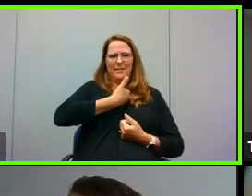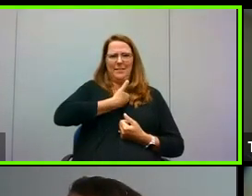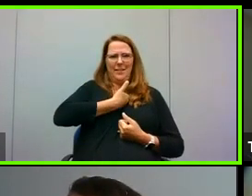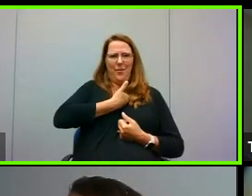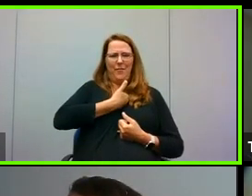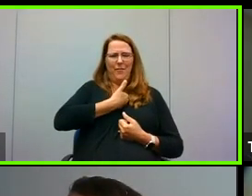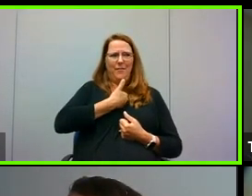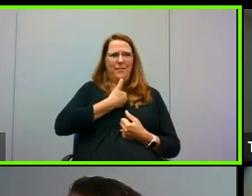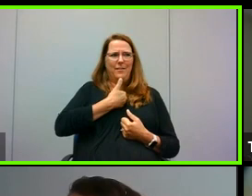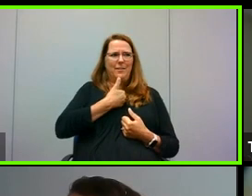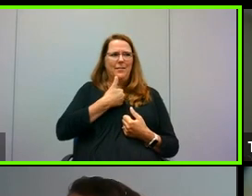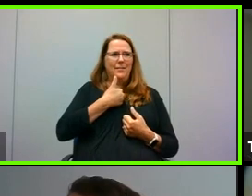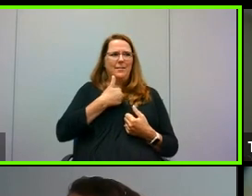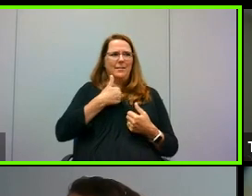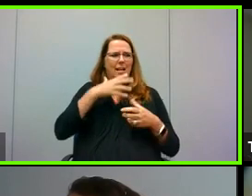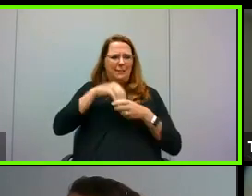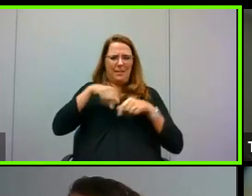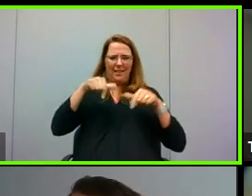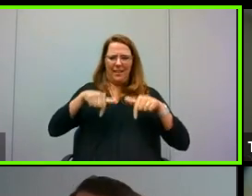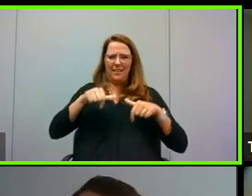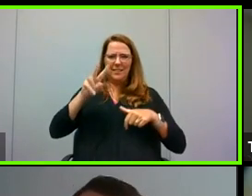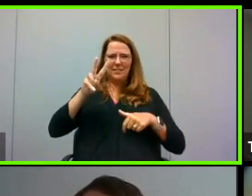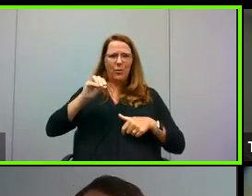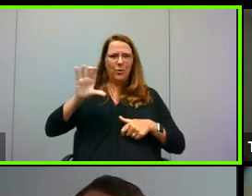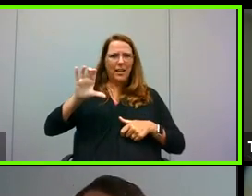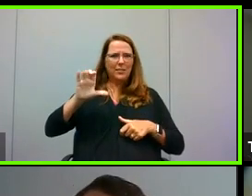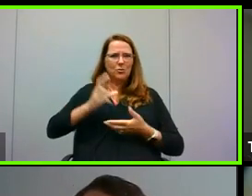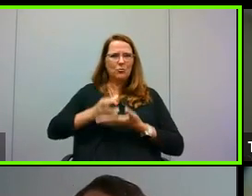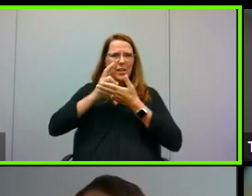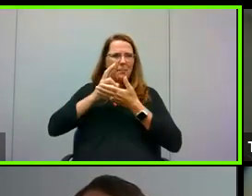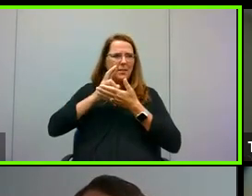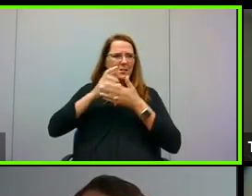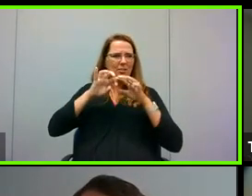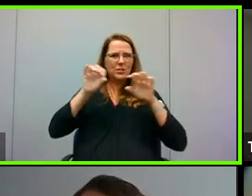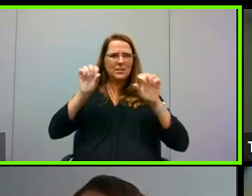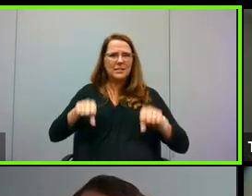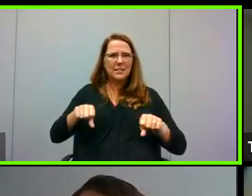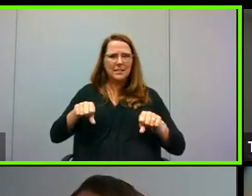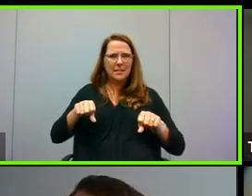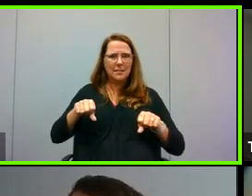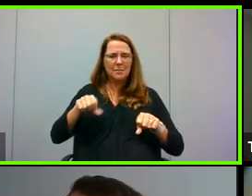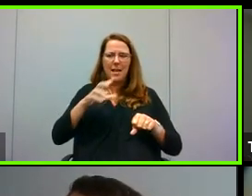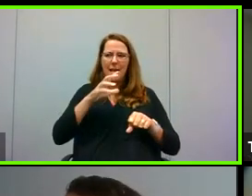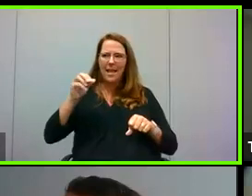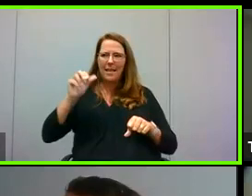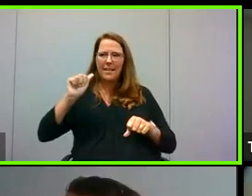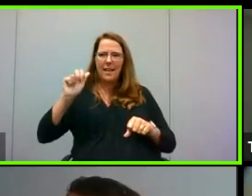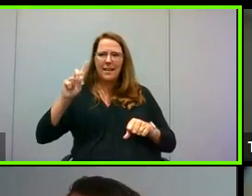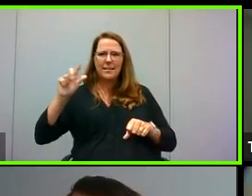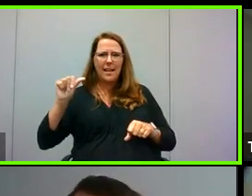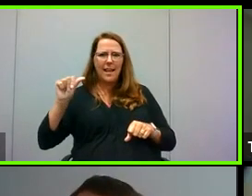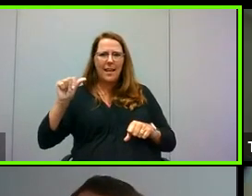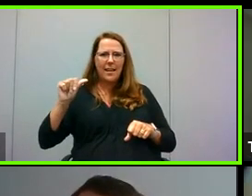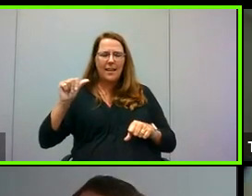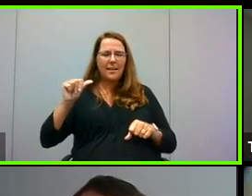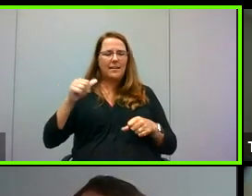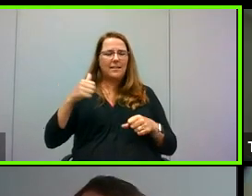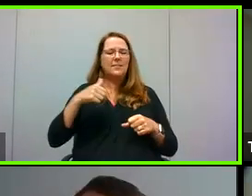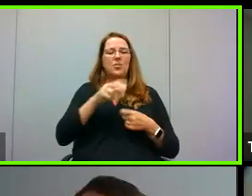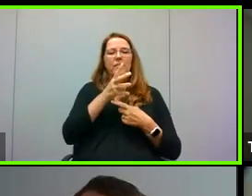this vocational rehabilitation system and the ADA. So the VR program